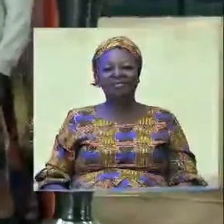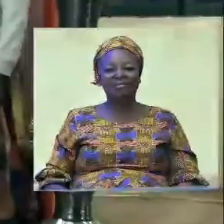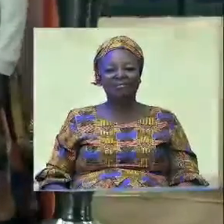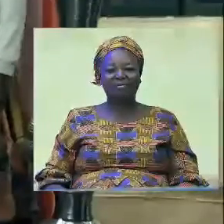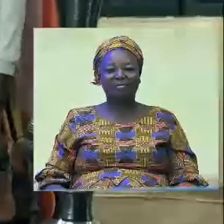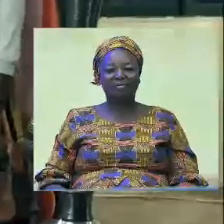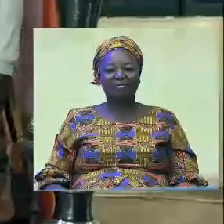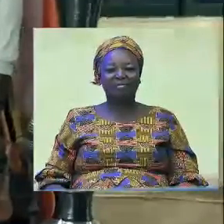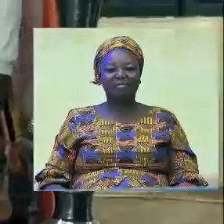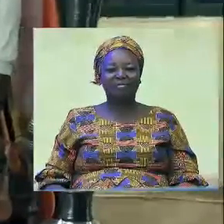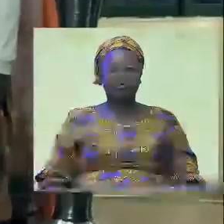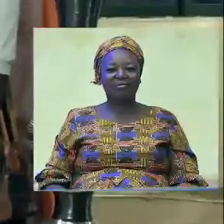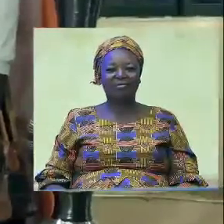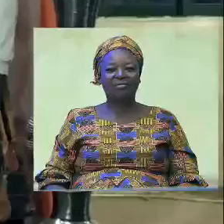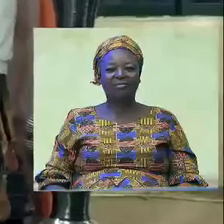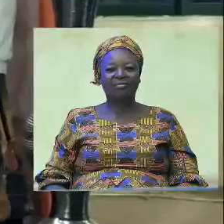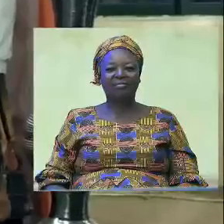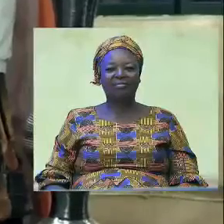You can praise go ahead. The Lord.